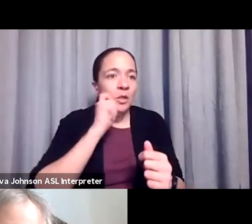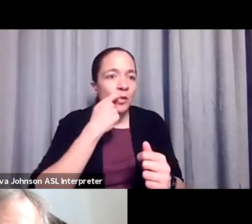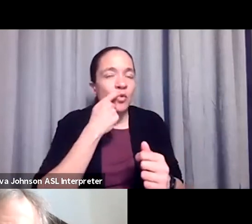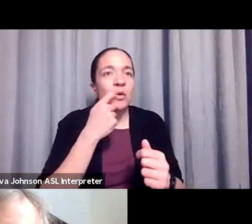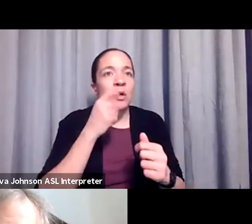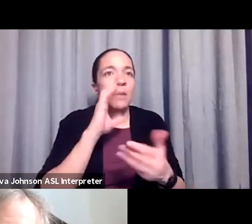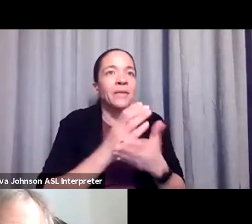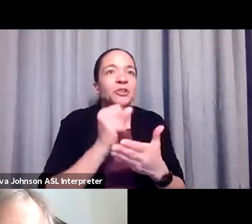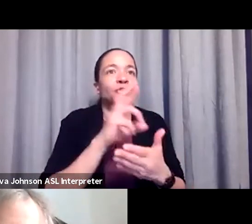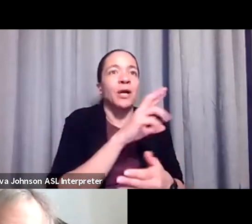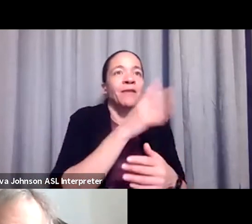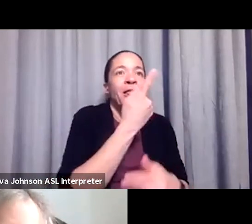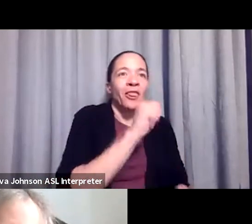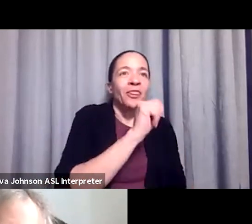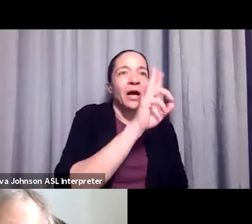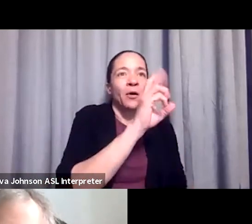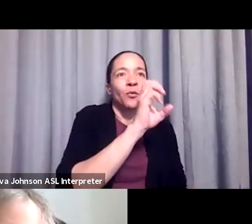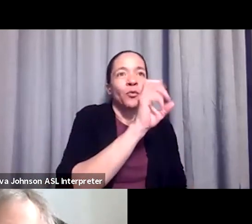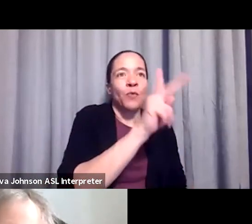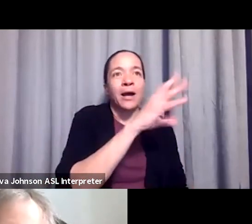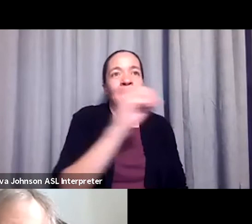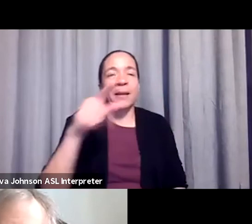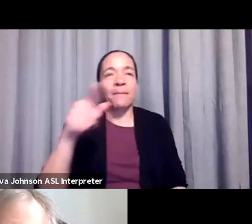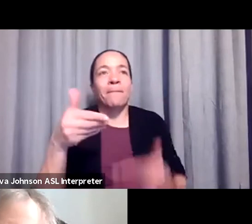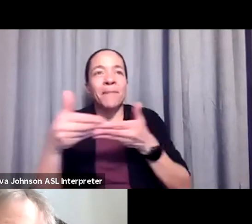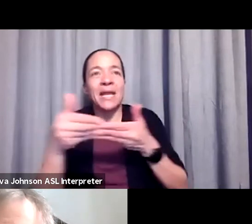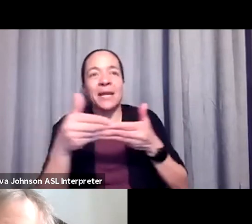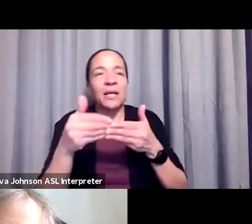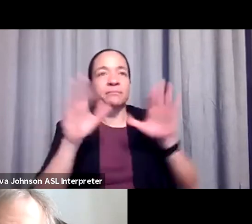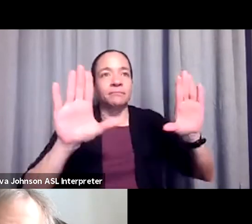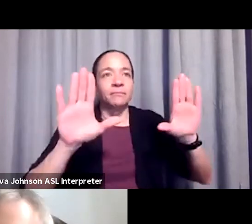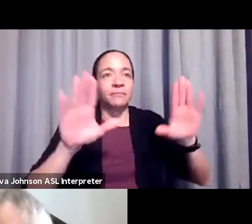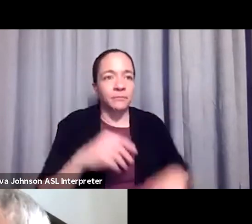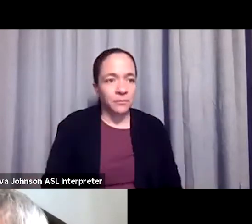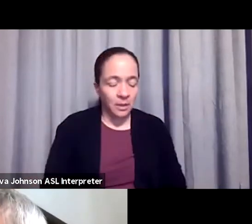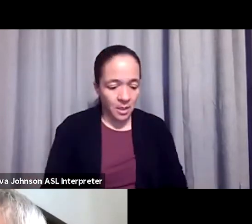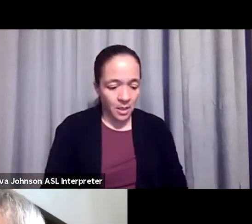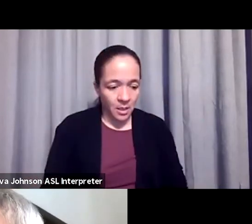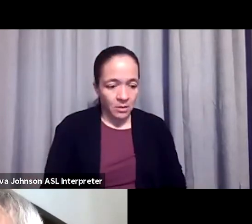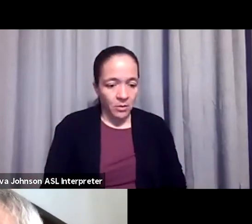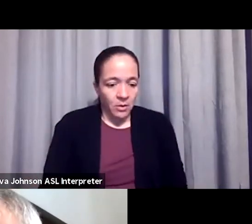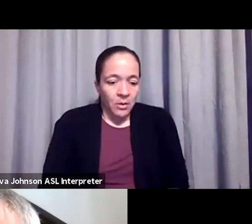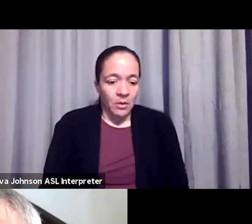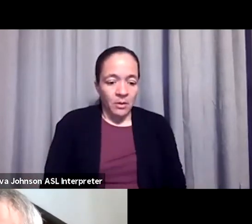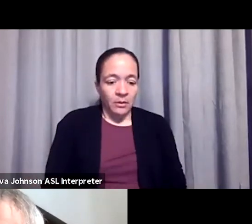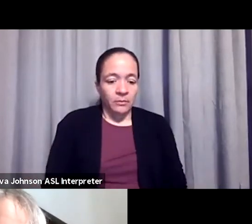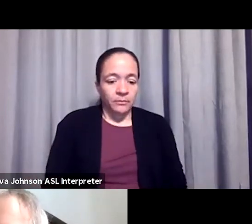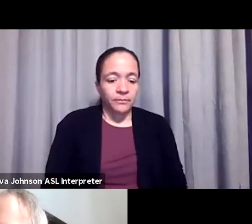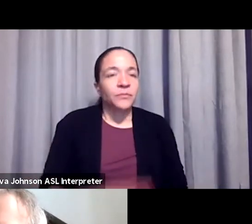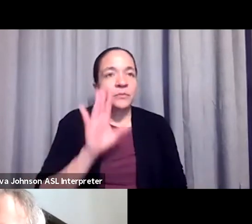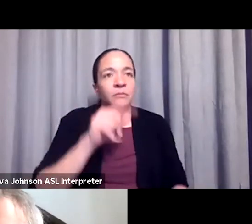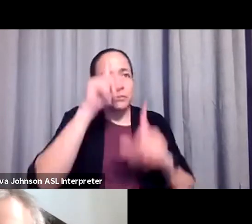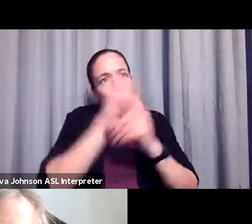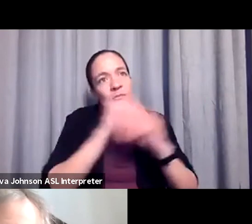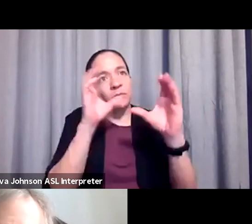baby. If you can find your way back to that in the deck and fire that up, because I think Doug, you were speaking to this, but I think it's this idea of